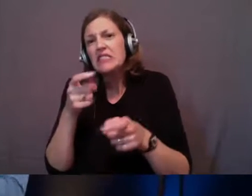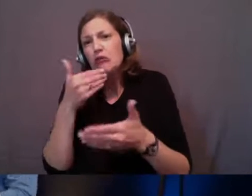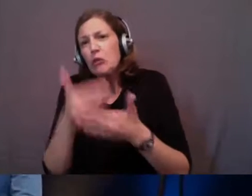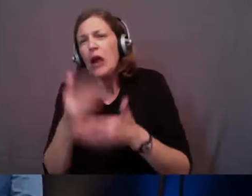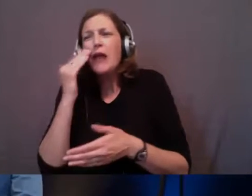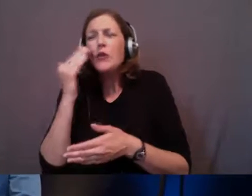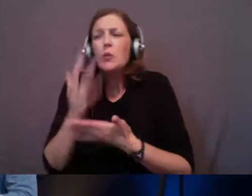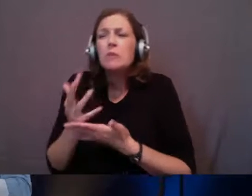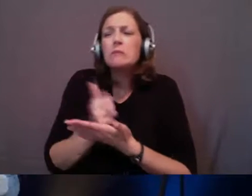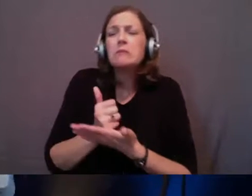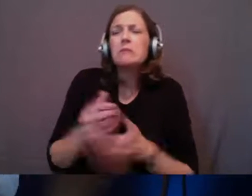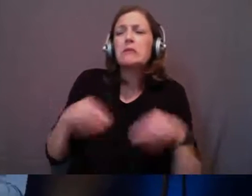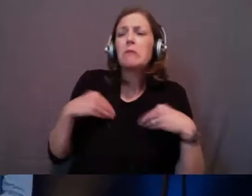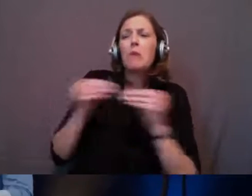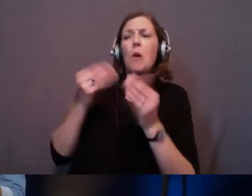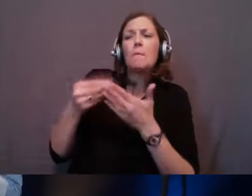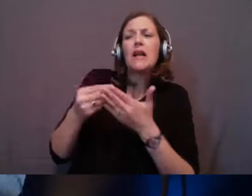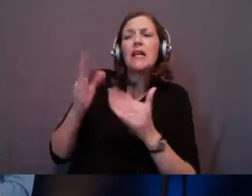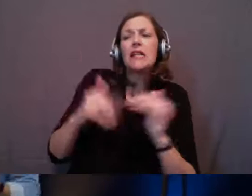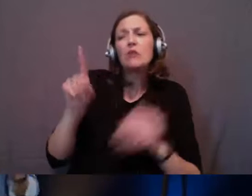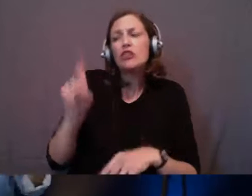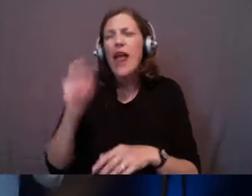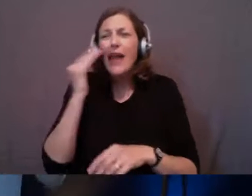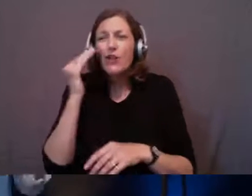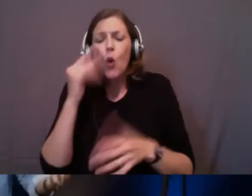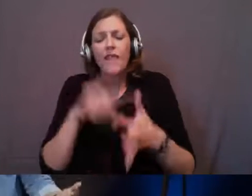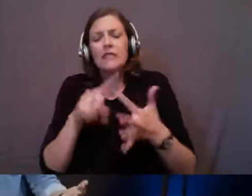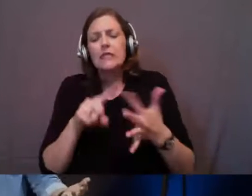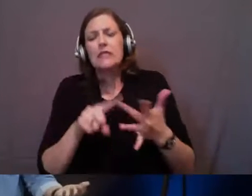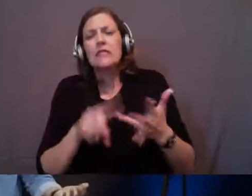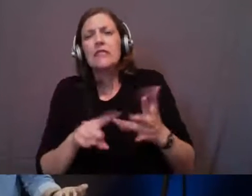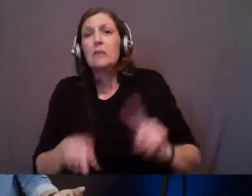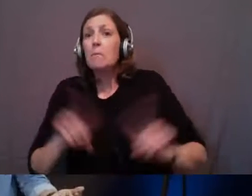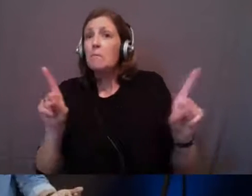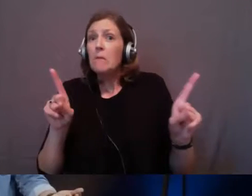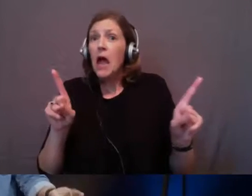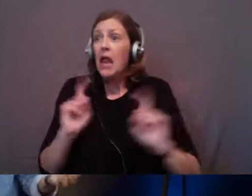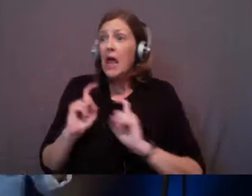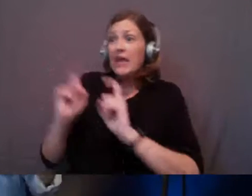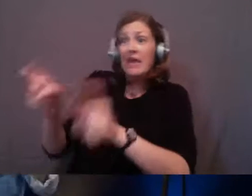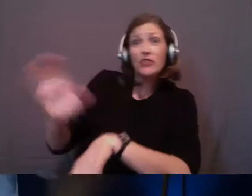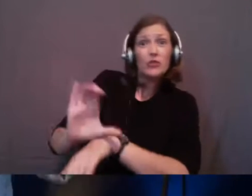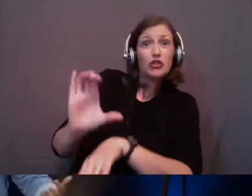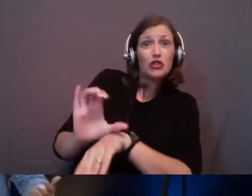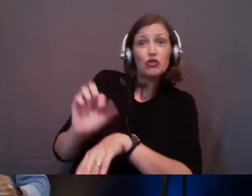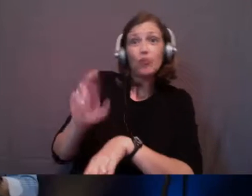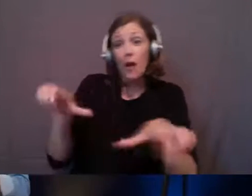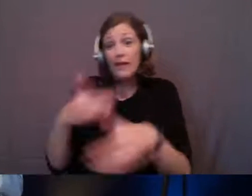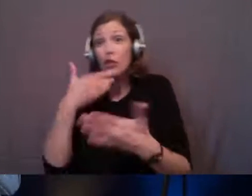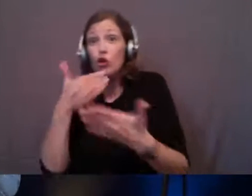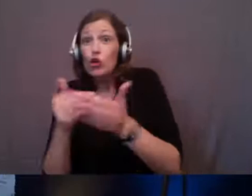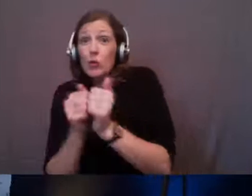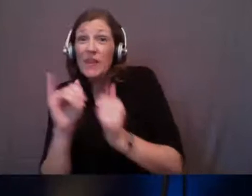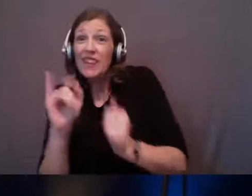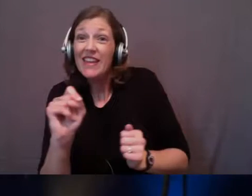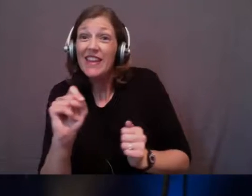from those people than we should have. I know we did this, and we know we did that, but I tithed off of it and I gave it to the church, or I did good with it, but